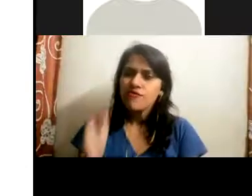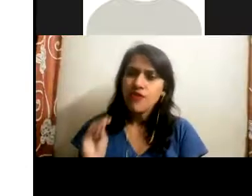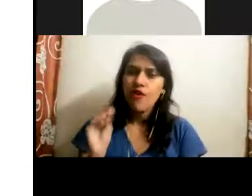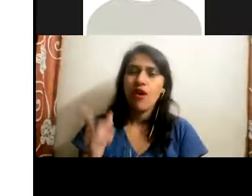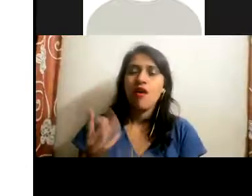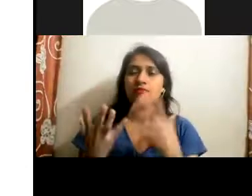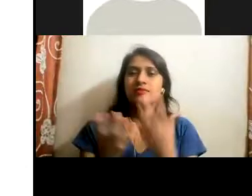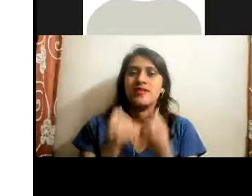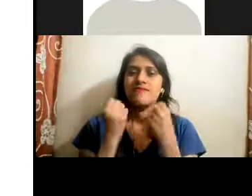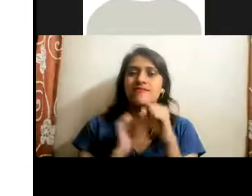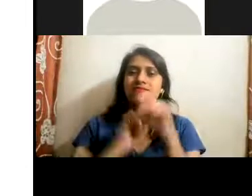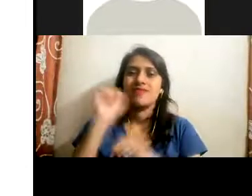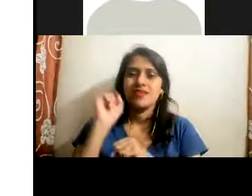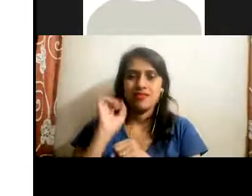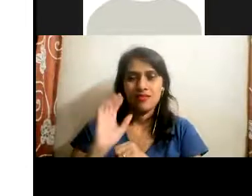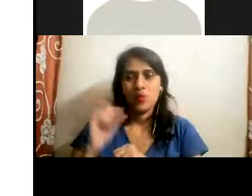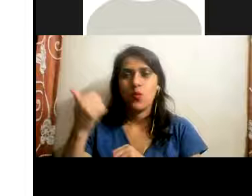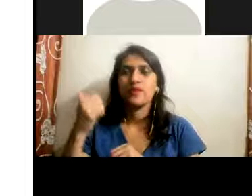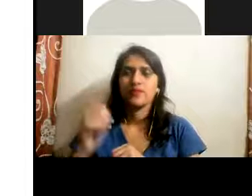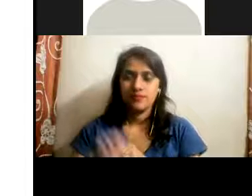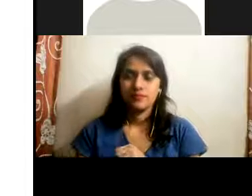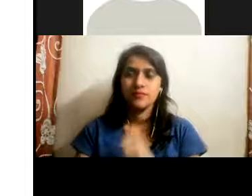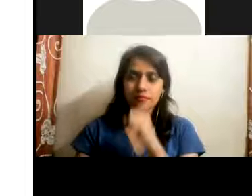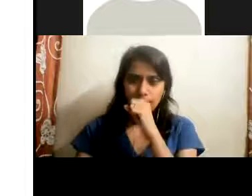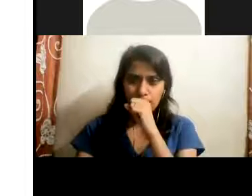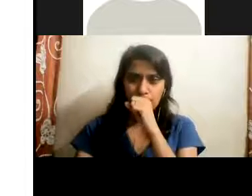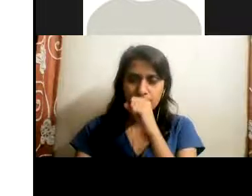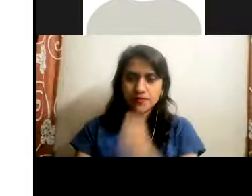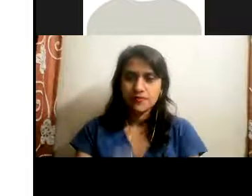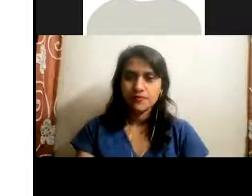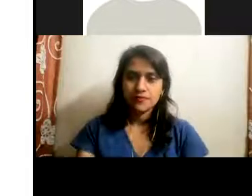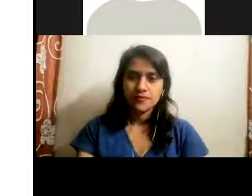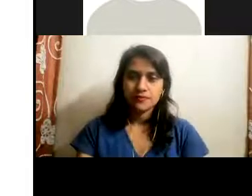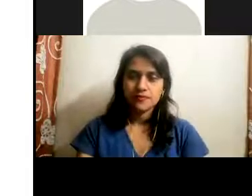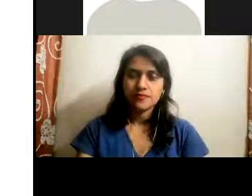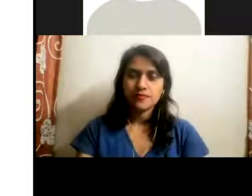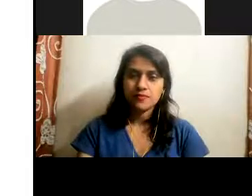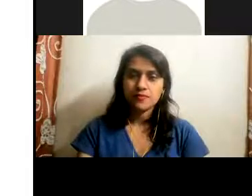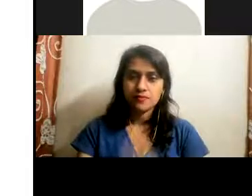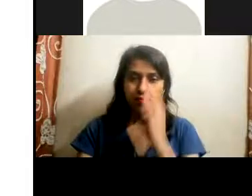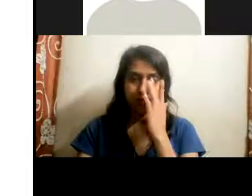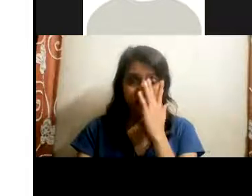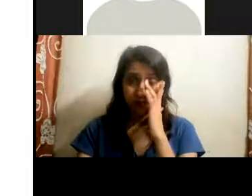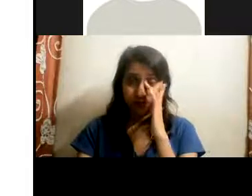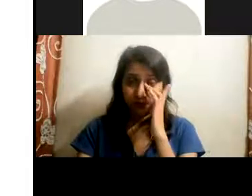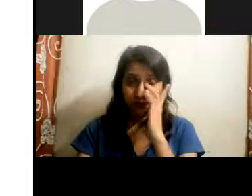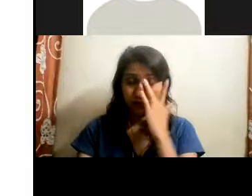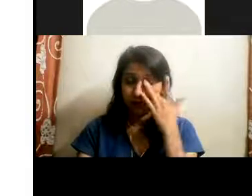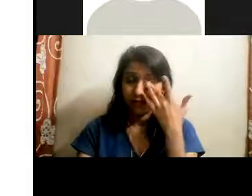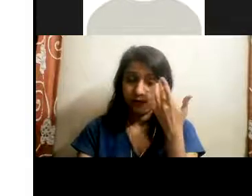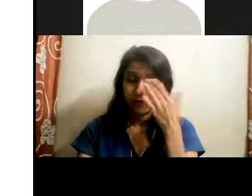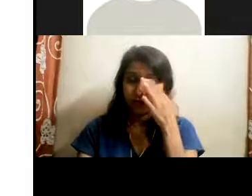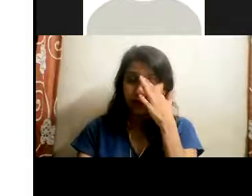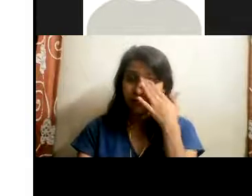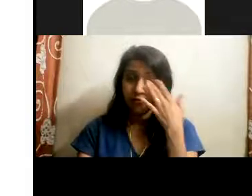received obtained disability certificate in these health conditions. And there is a lot of